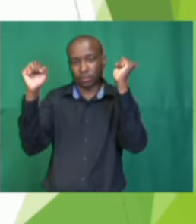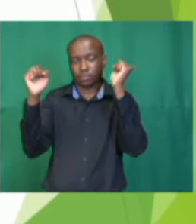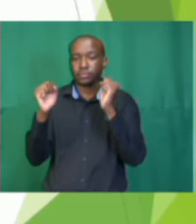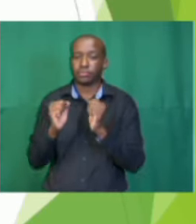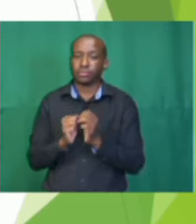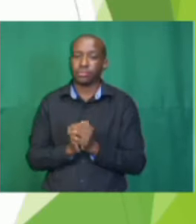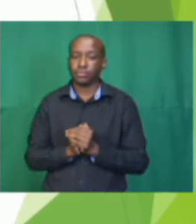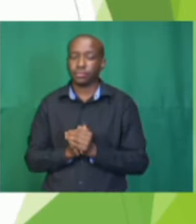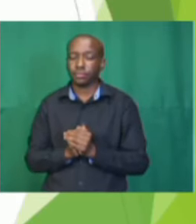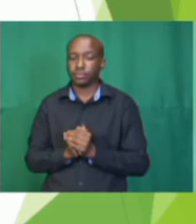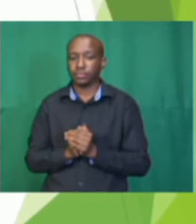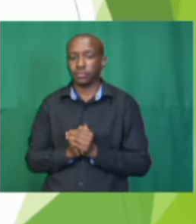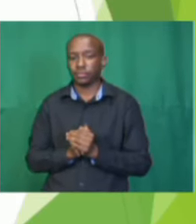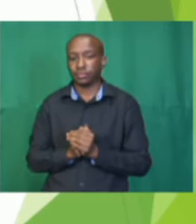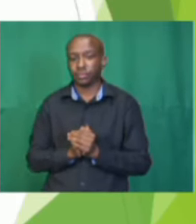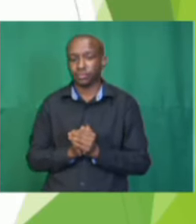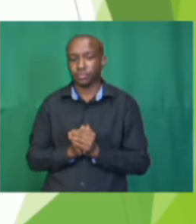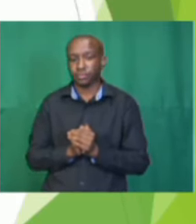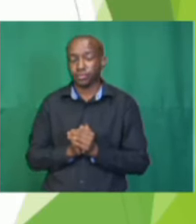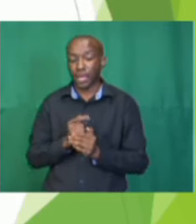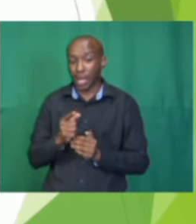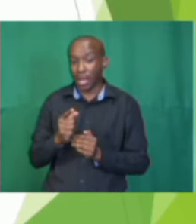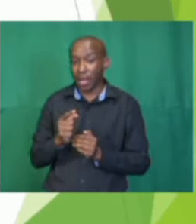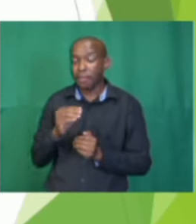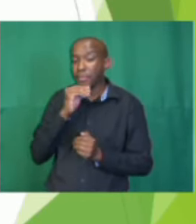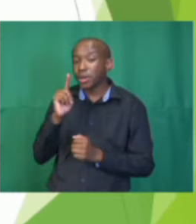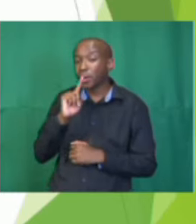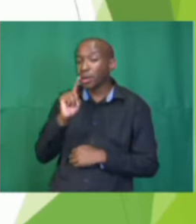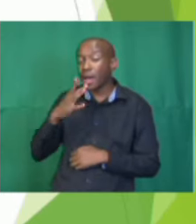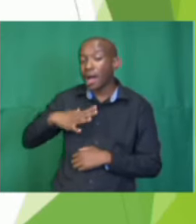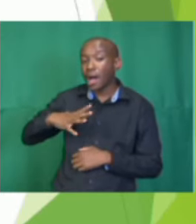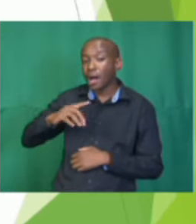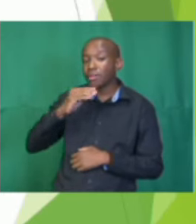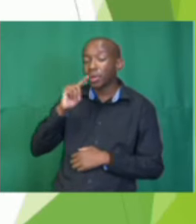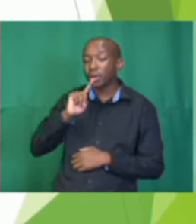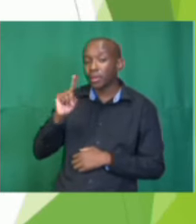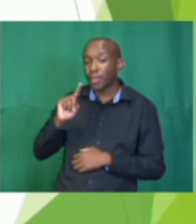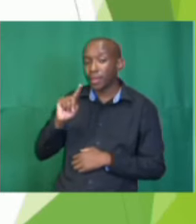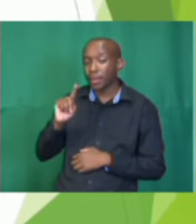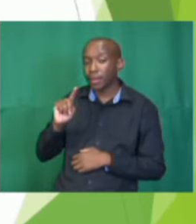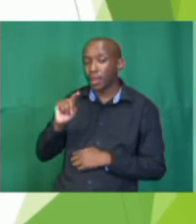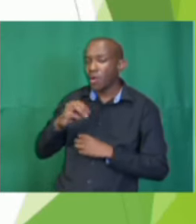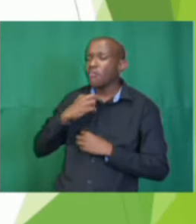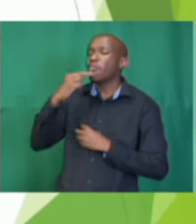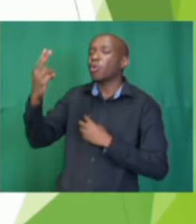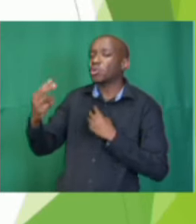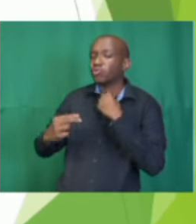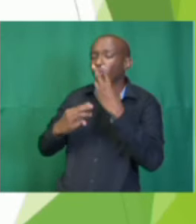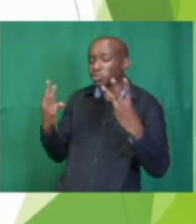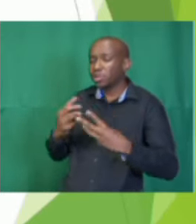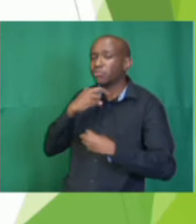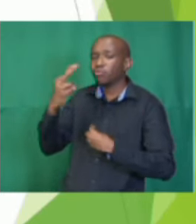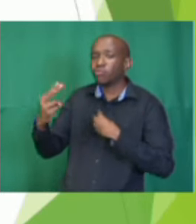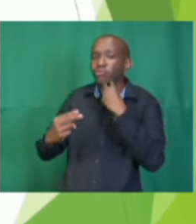Also, the shouting of the multitudes also has a symbolic meaning.